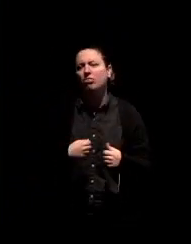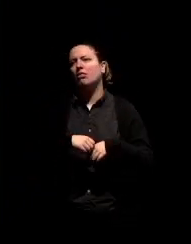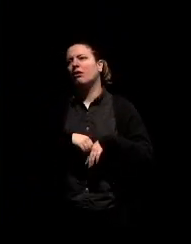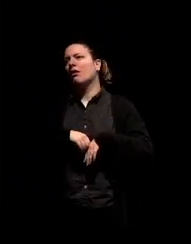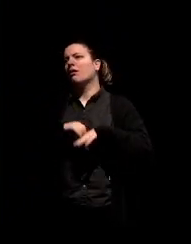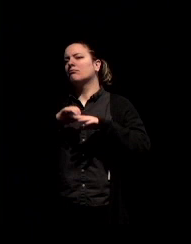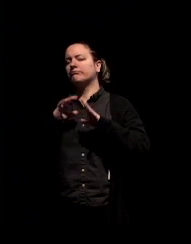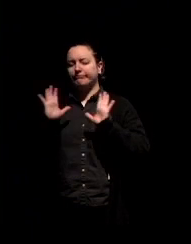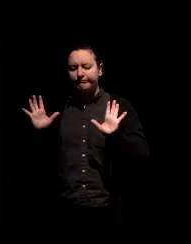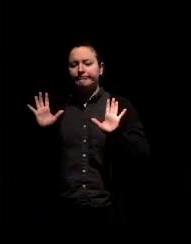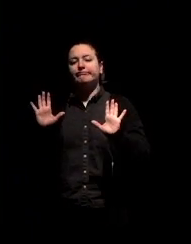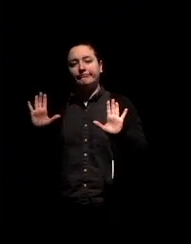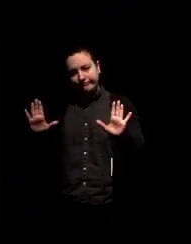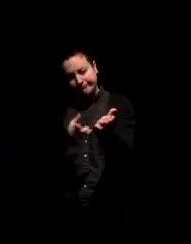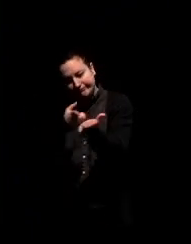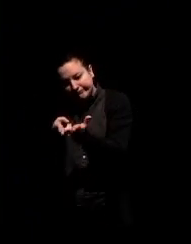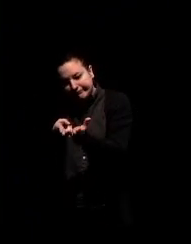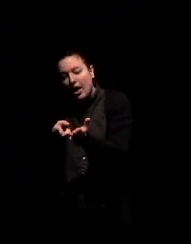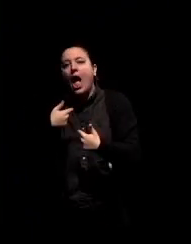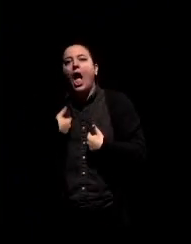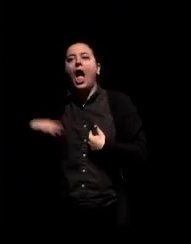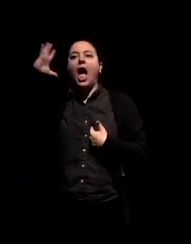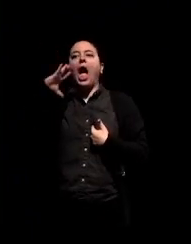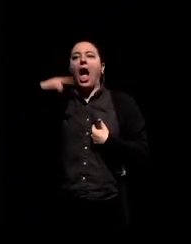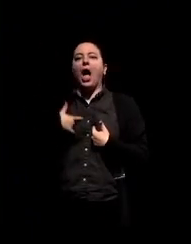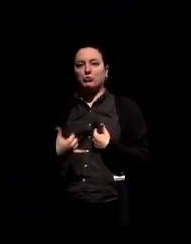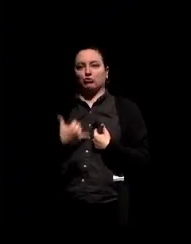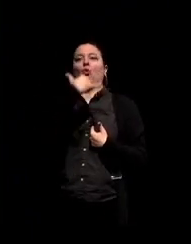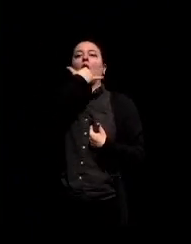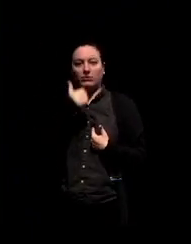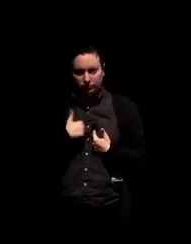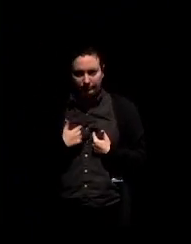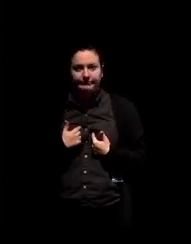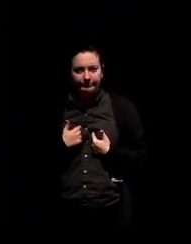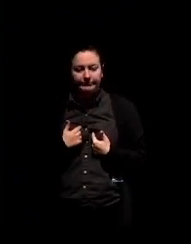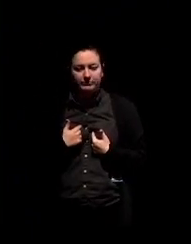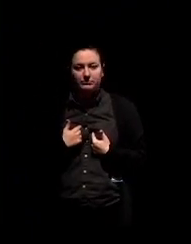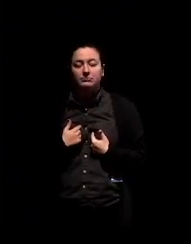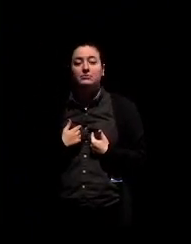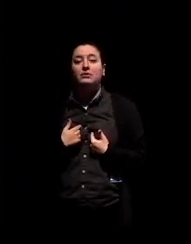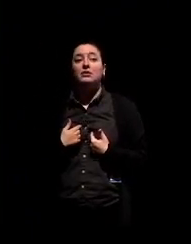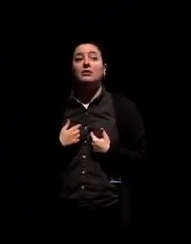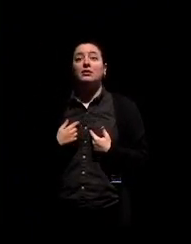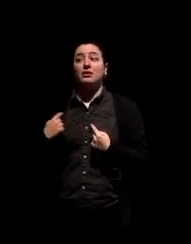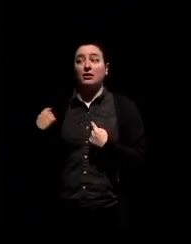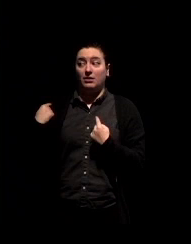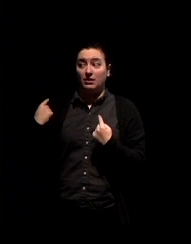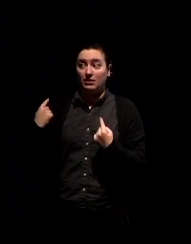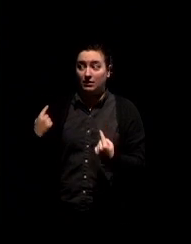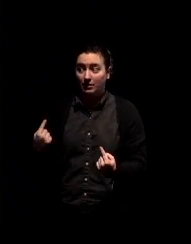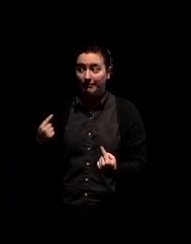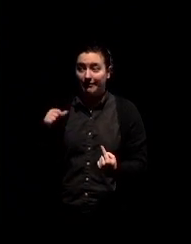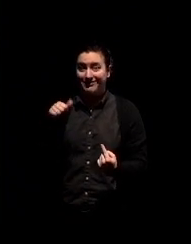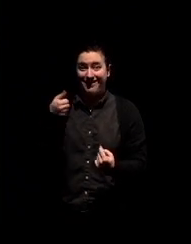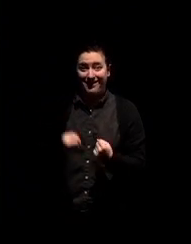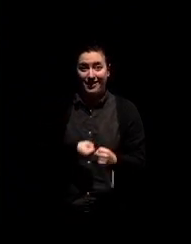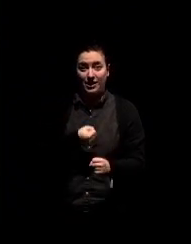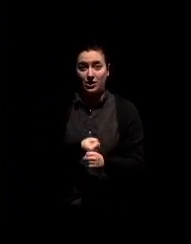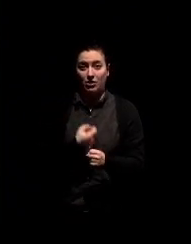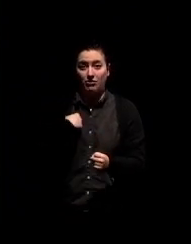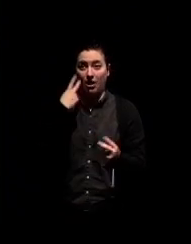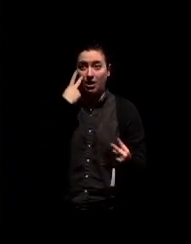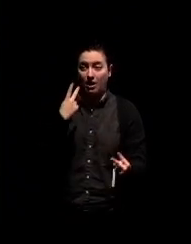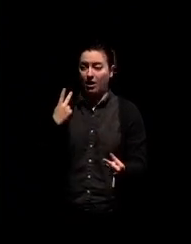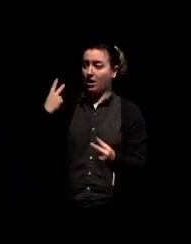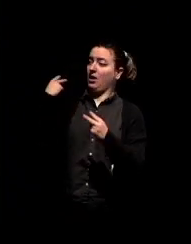And I think I was wrong with this idea, but now, you know, almost 10 years later, I'm thinking about how